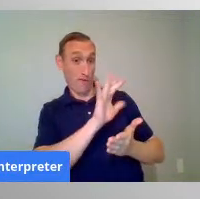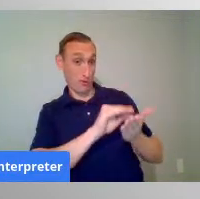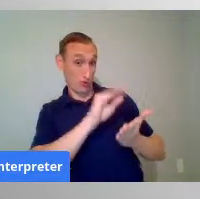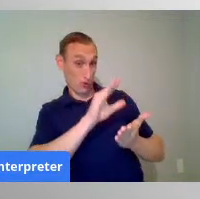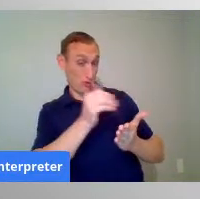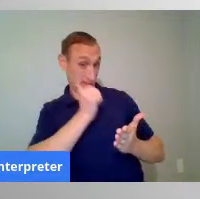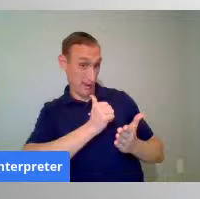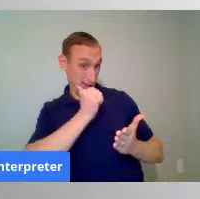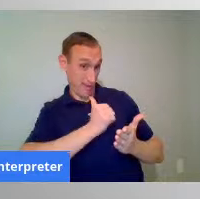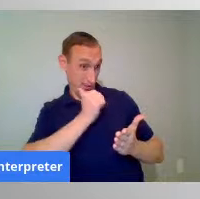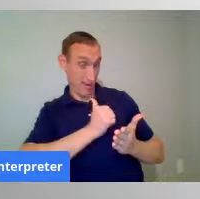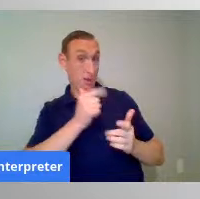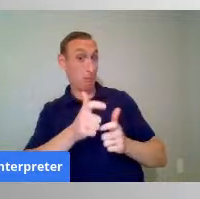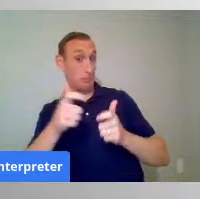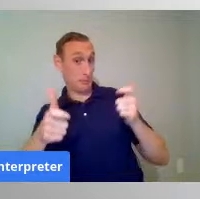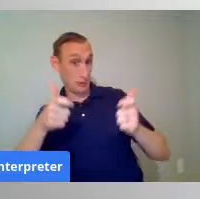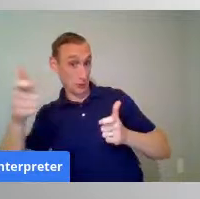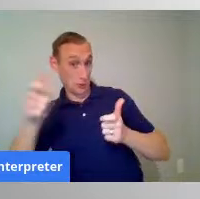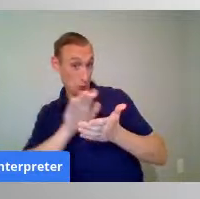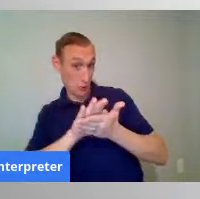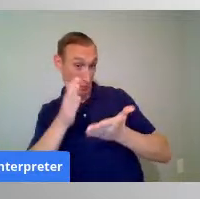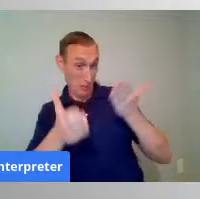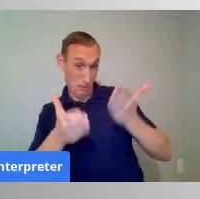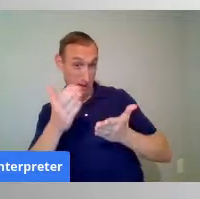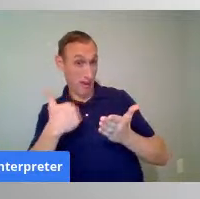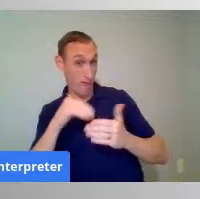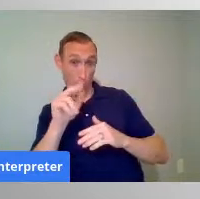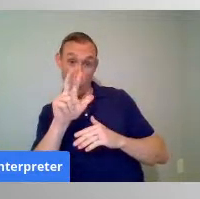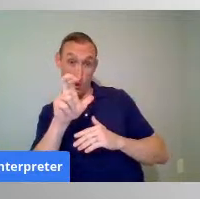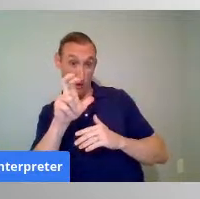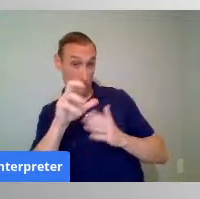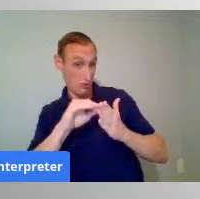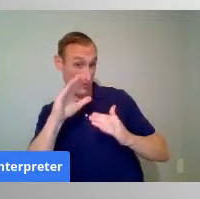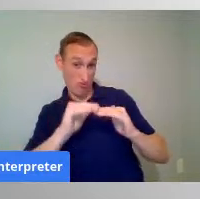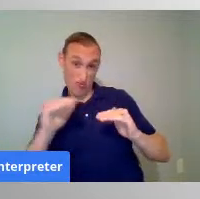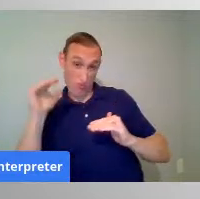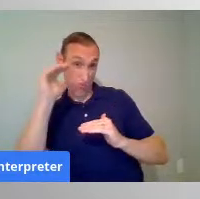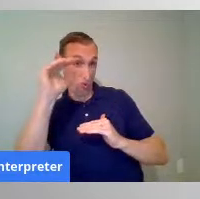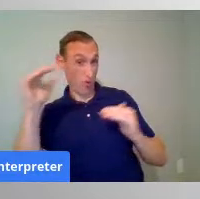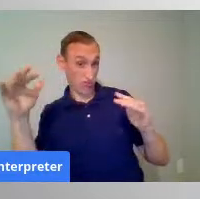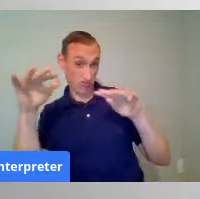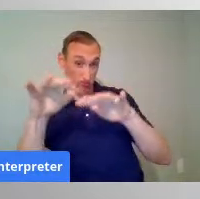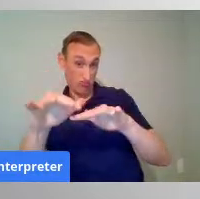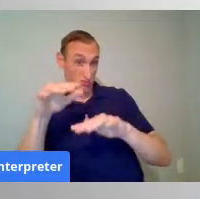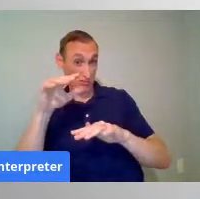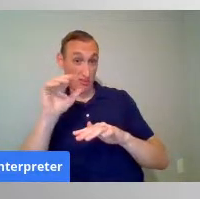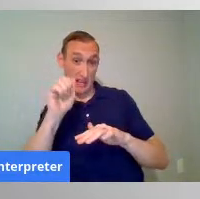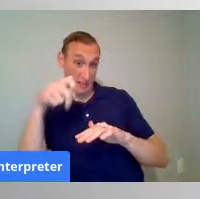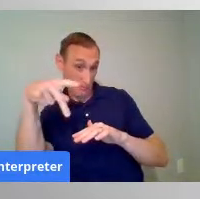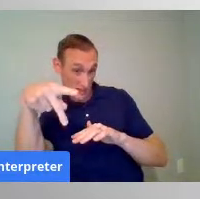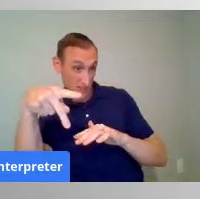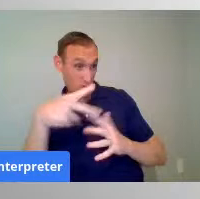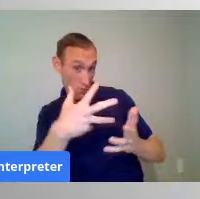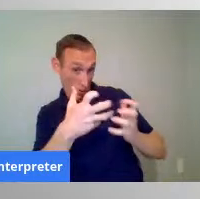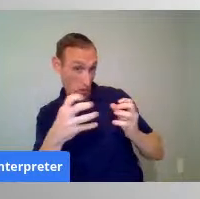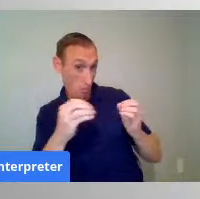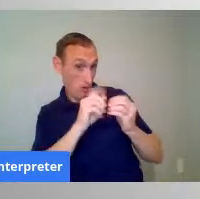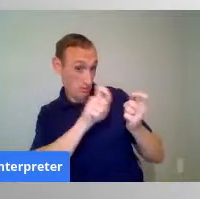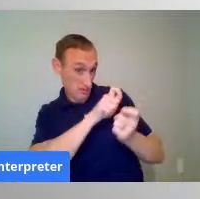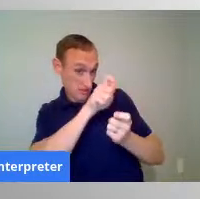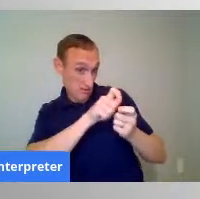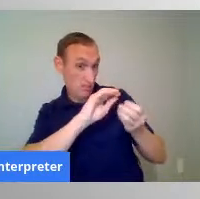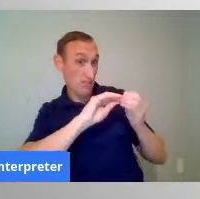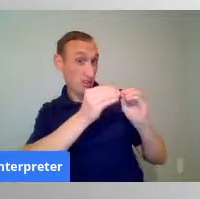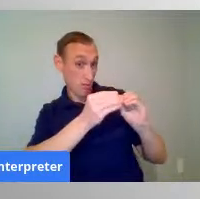but our larger sites may have had well over 300 students per day. And if you want, I can provide more specific